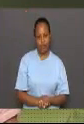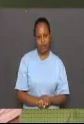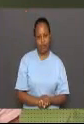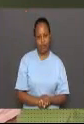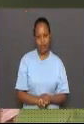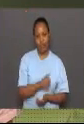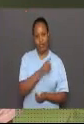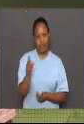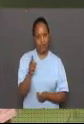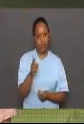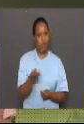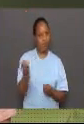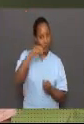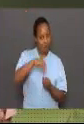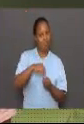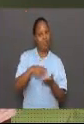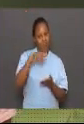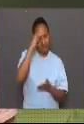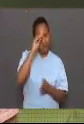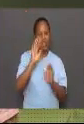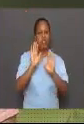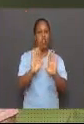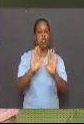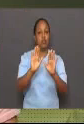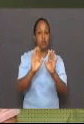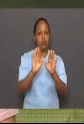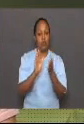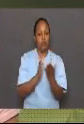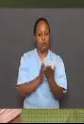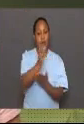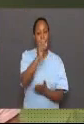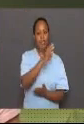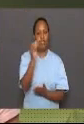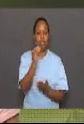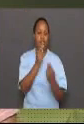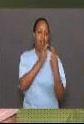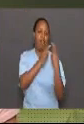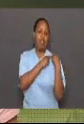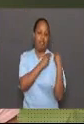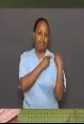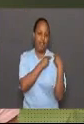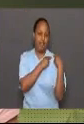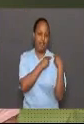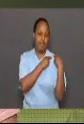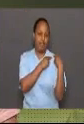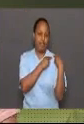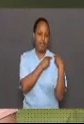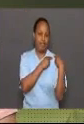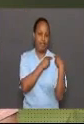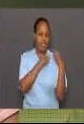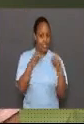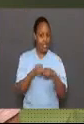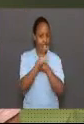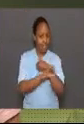You will learn more about your rights and responsibilities as citizens of